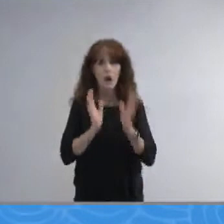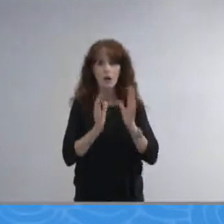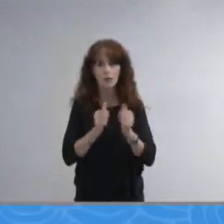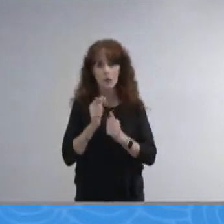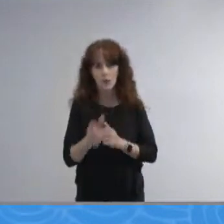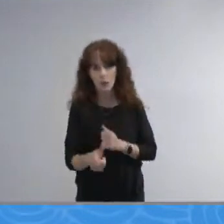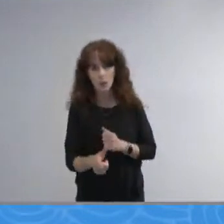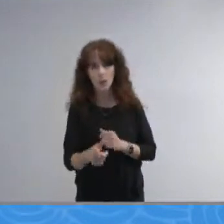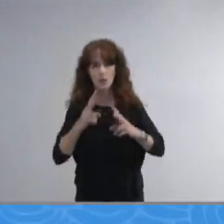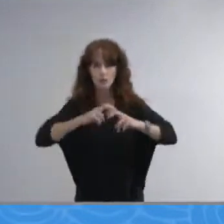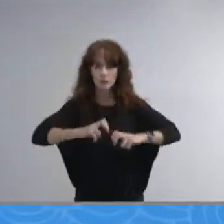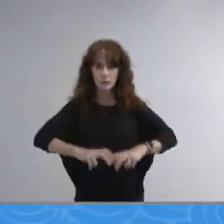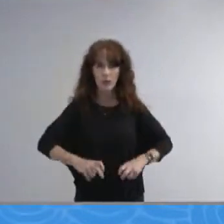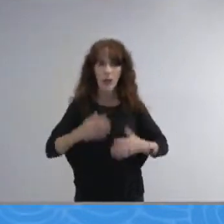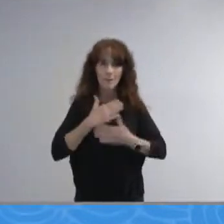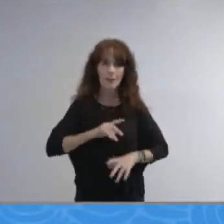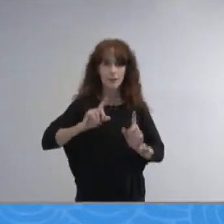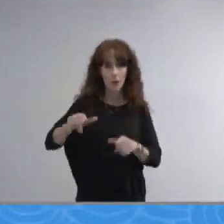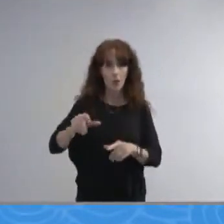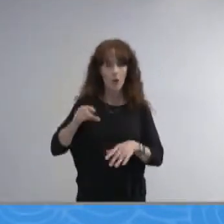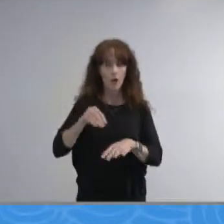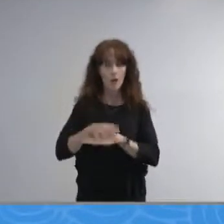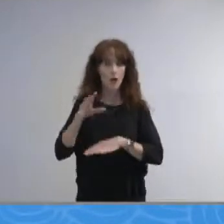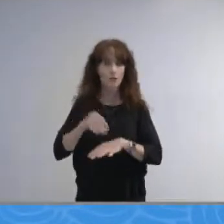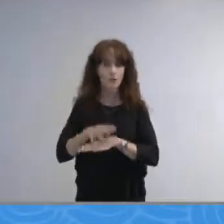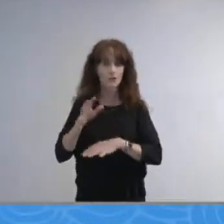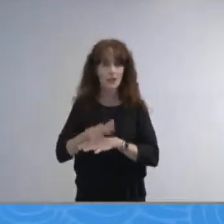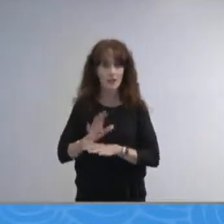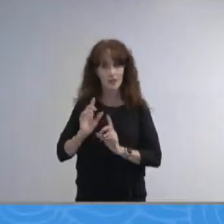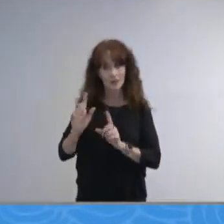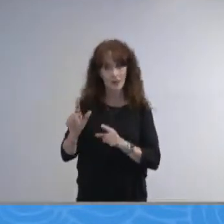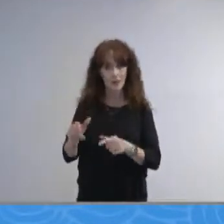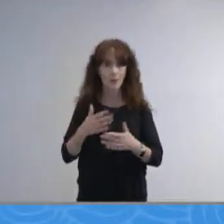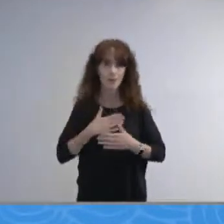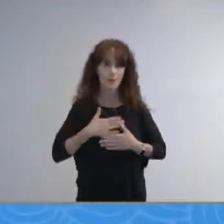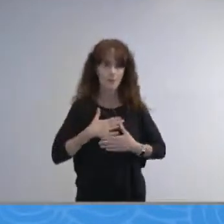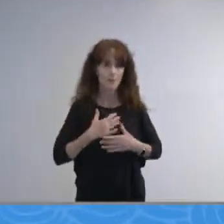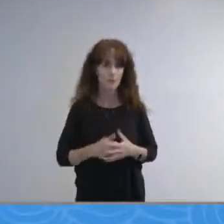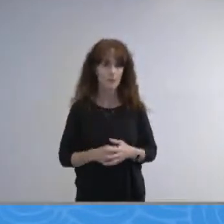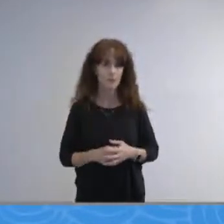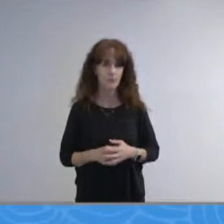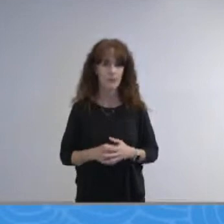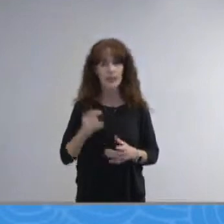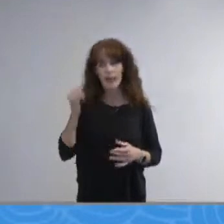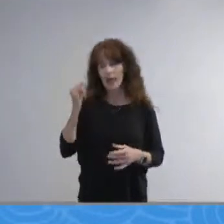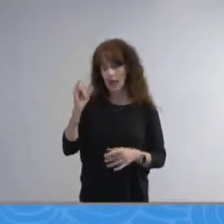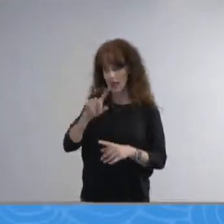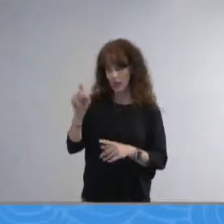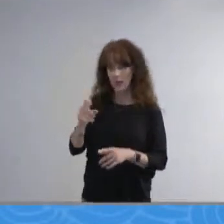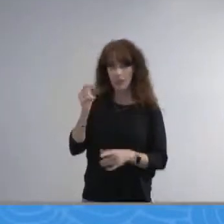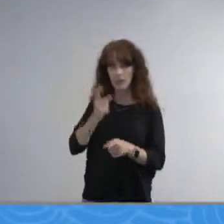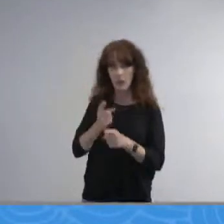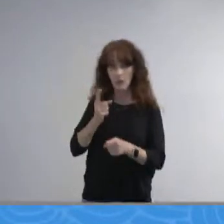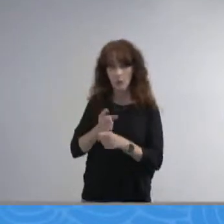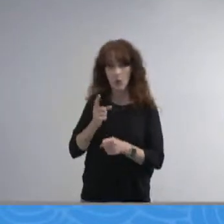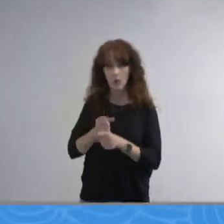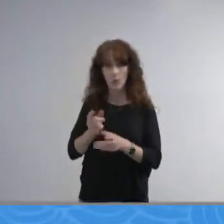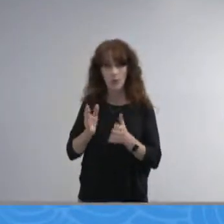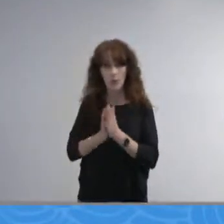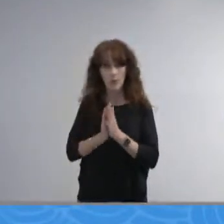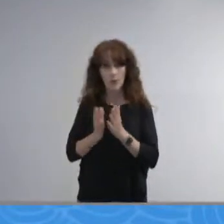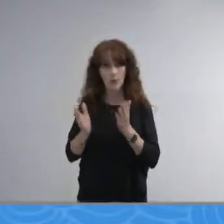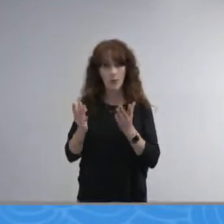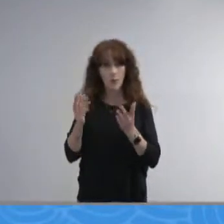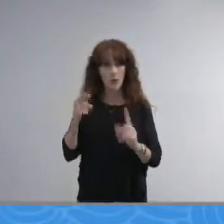in which case, I say, please go to our consultation. Okay, from Alejandra, is it appropriate to reduce services when the goals are not